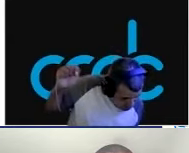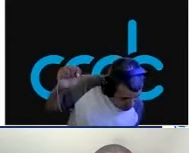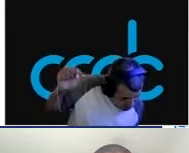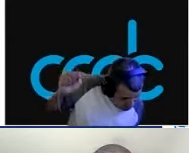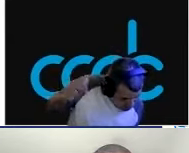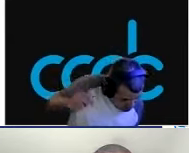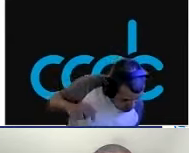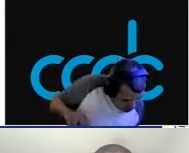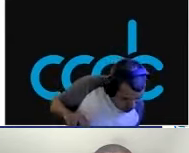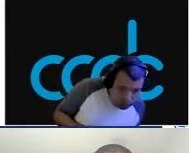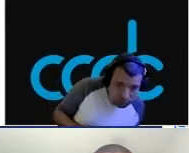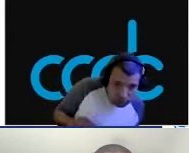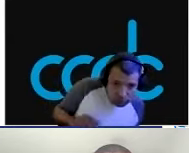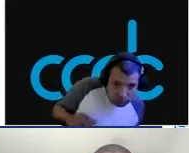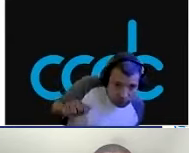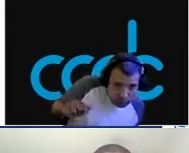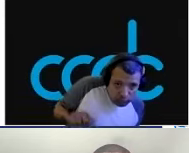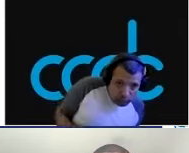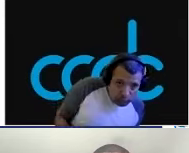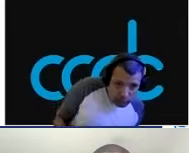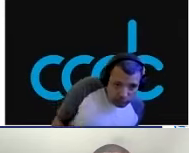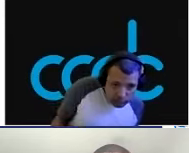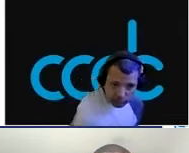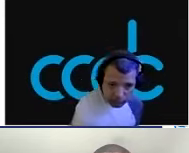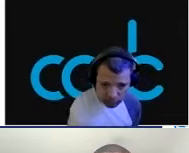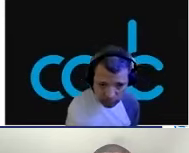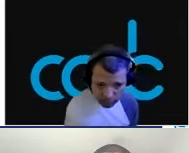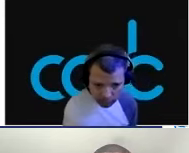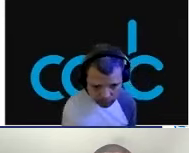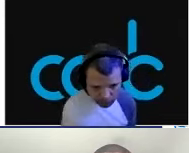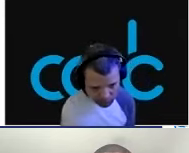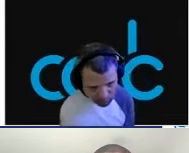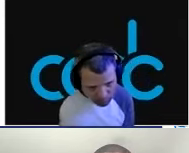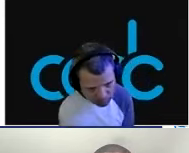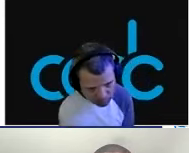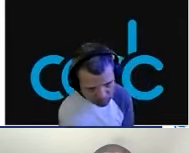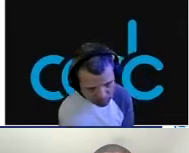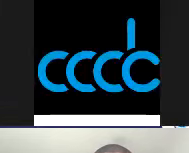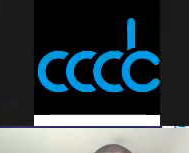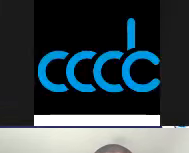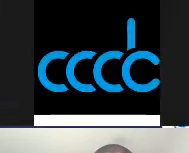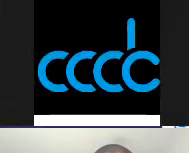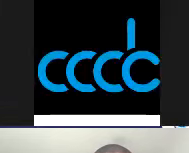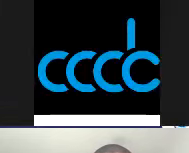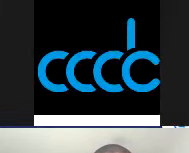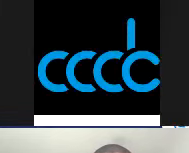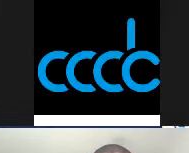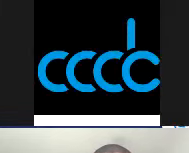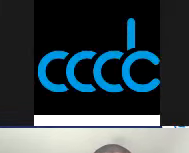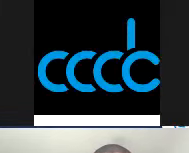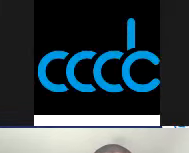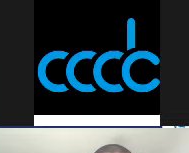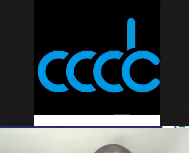And we will be in touch with minute notes. And I know Dana's been putting a lot of the charters and links in the chat. So please